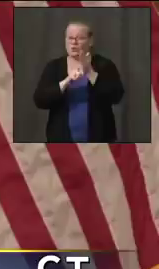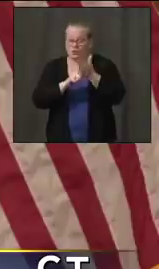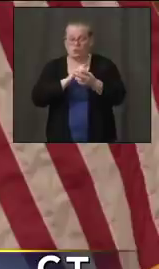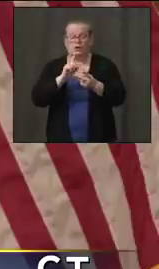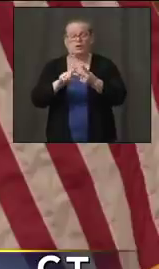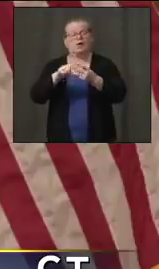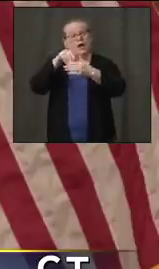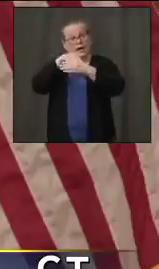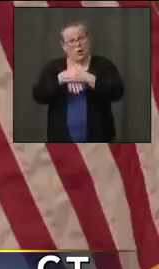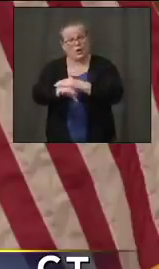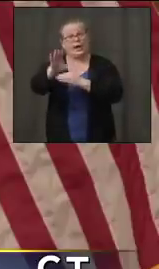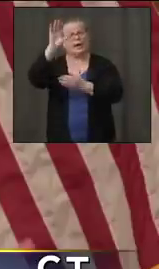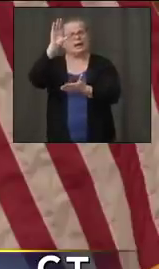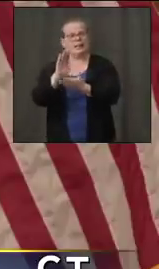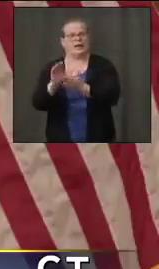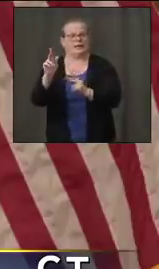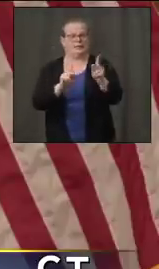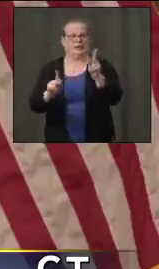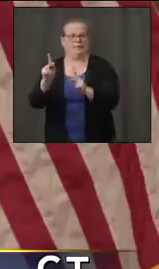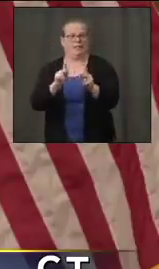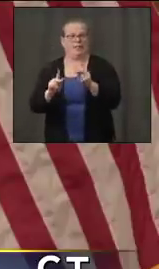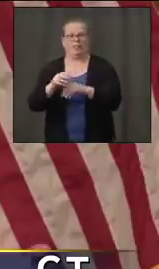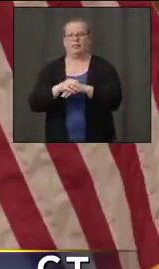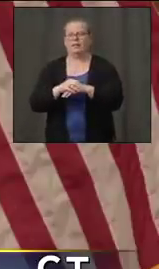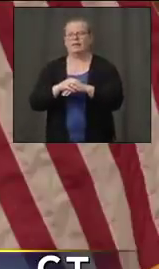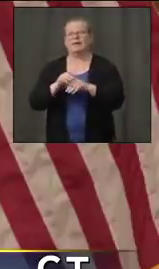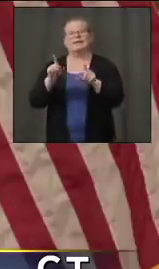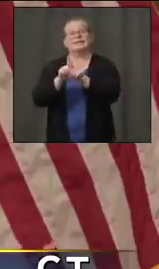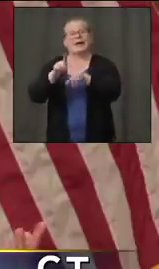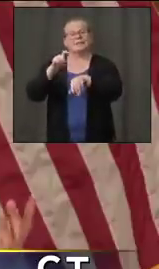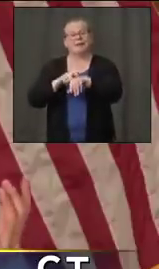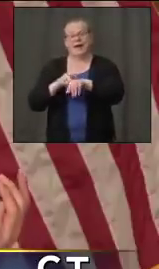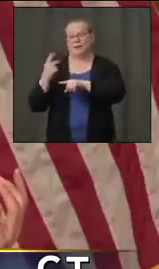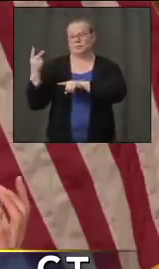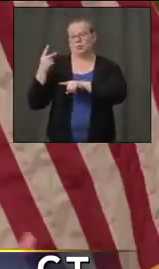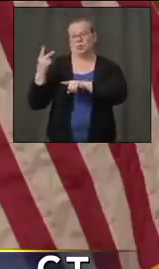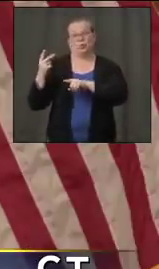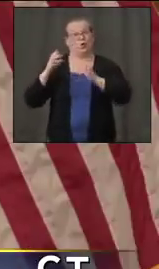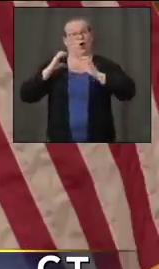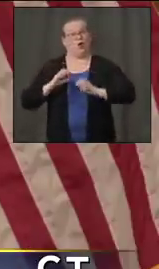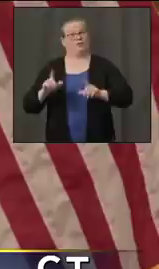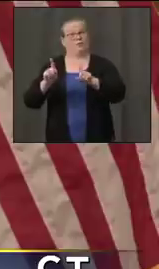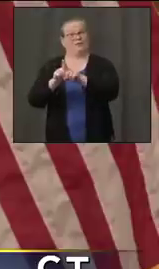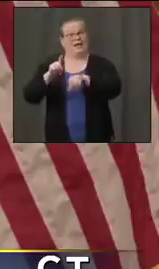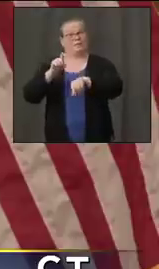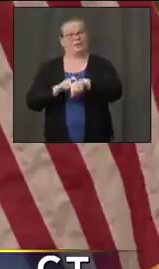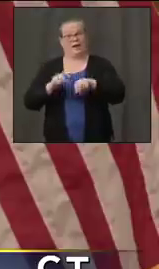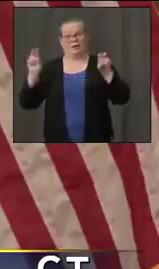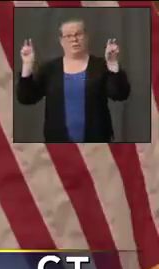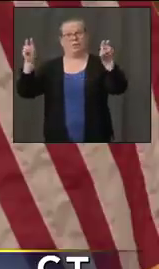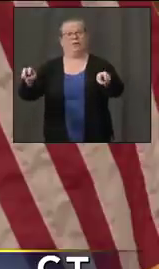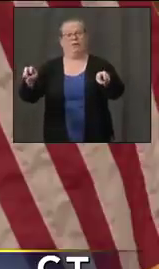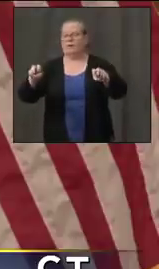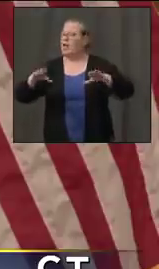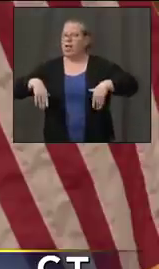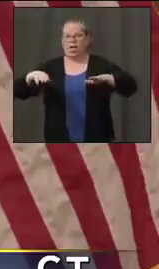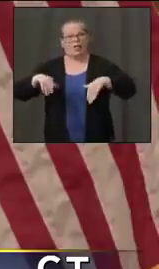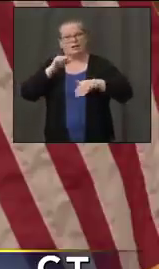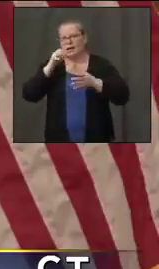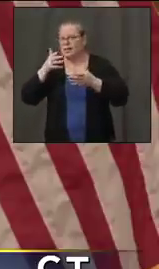people in the salons. There are not going to be double bookings, lots of people in waiting rooms and waiting